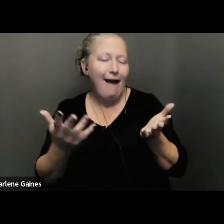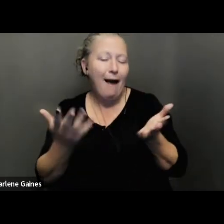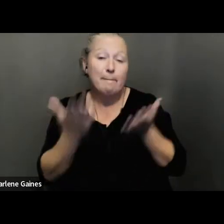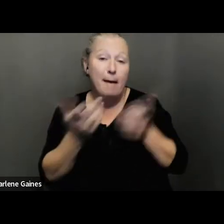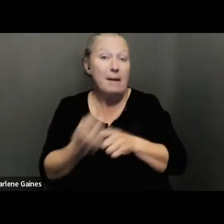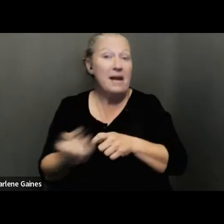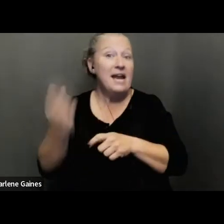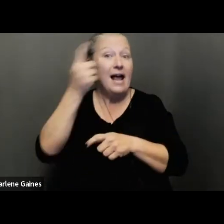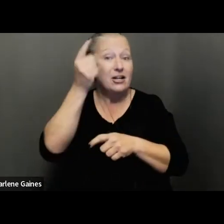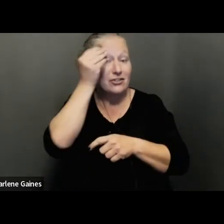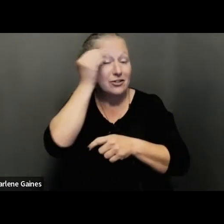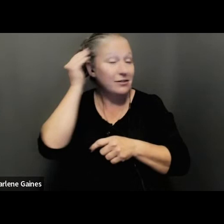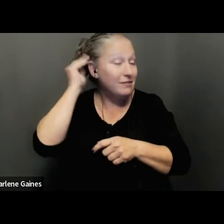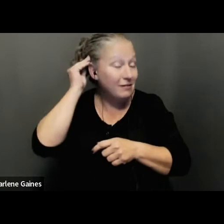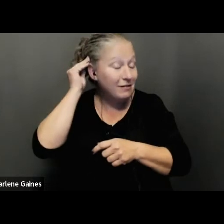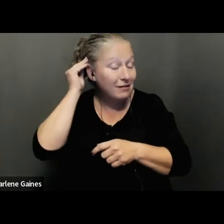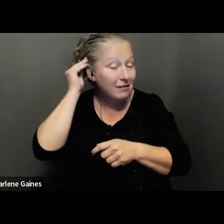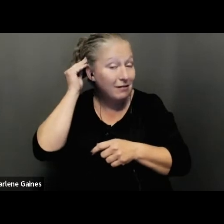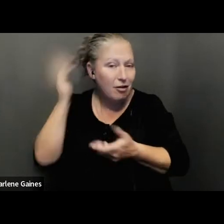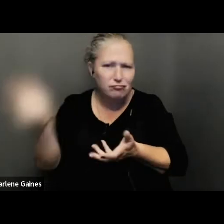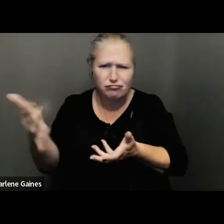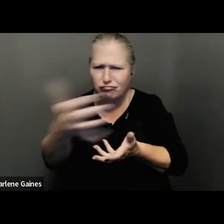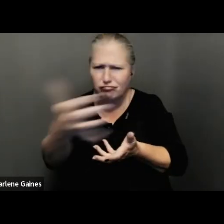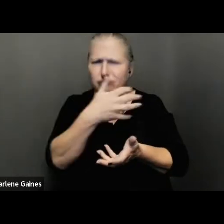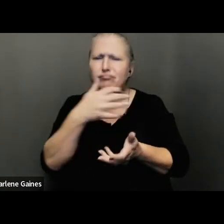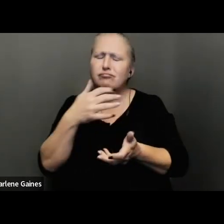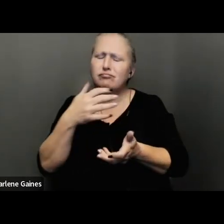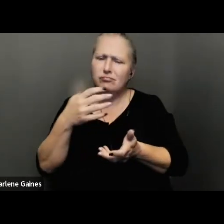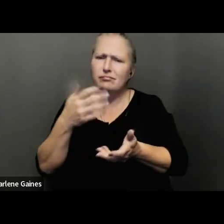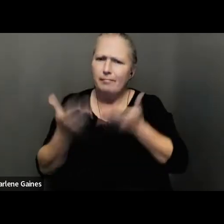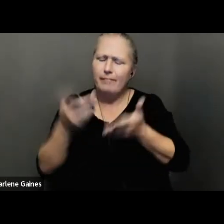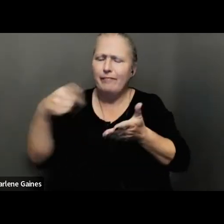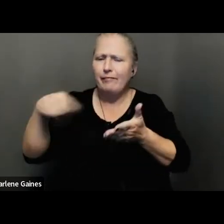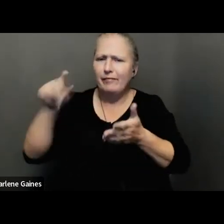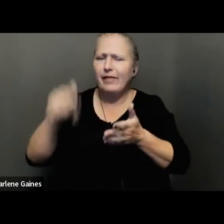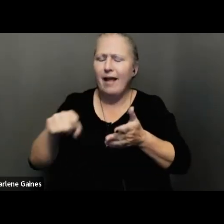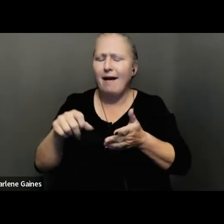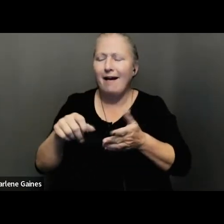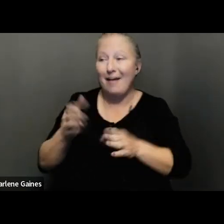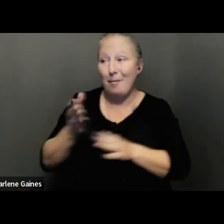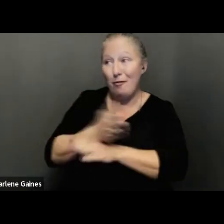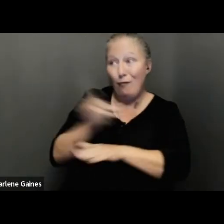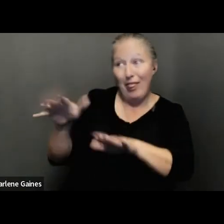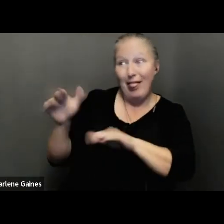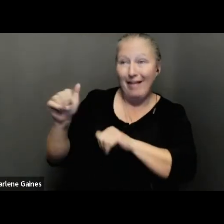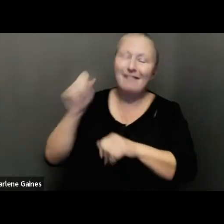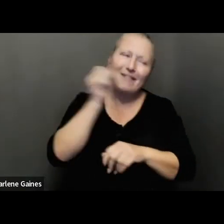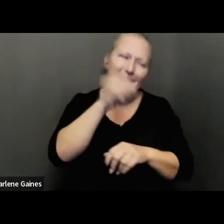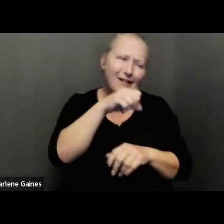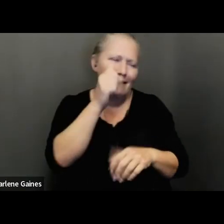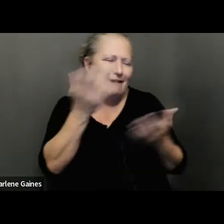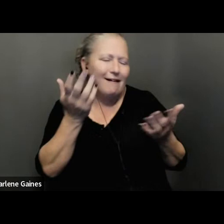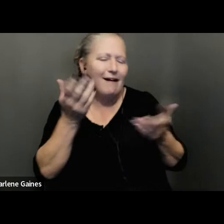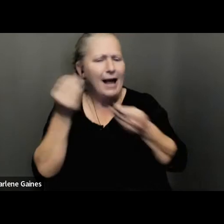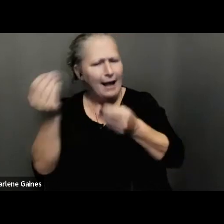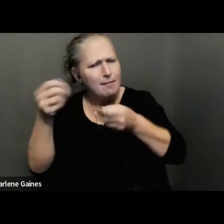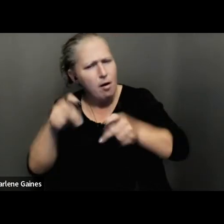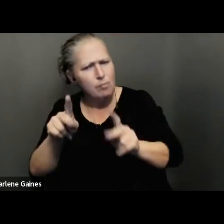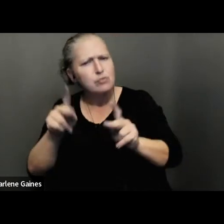mental note and round them up and maybe Before give they them, leave. and, you know, and have an opportunity